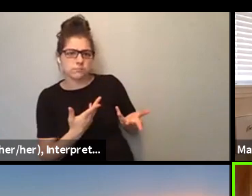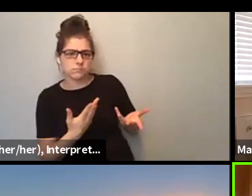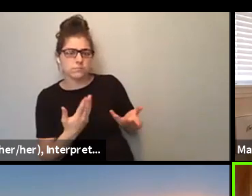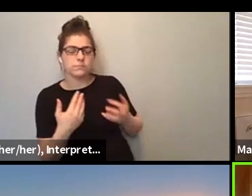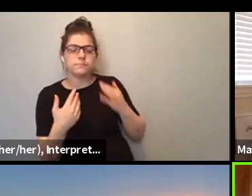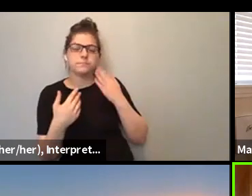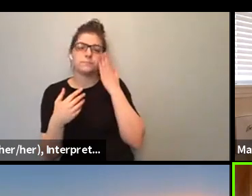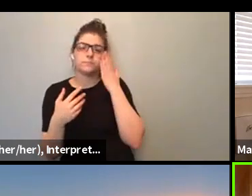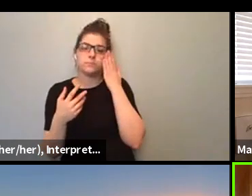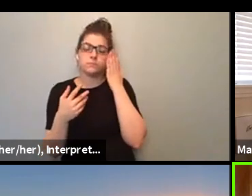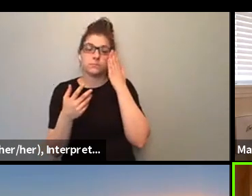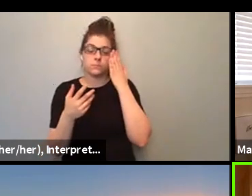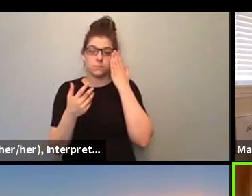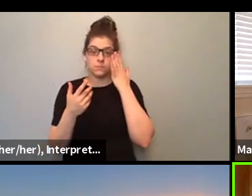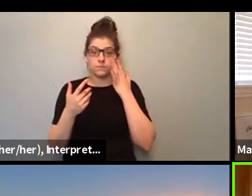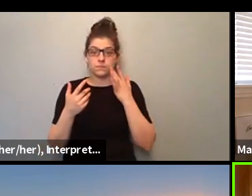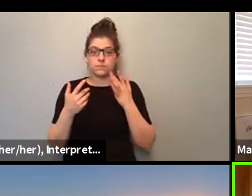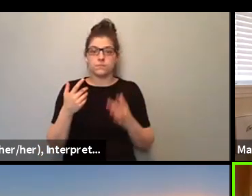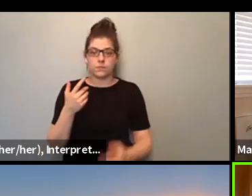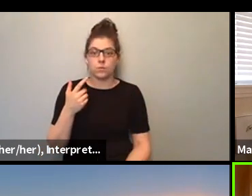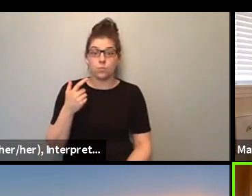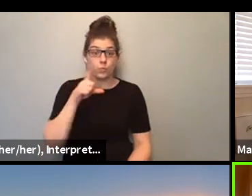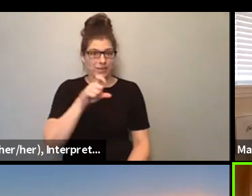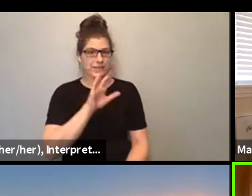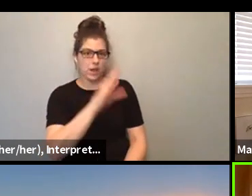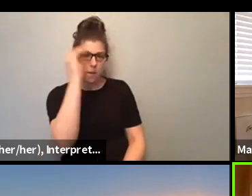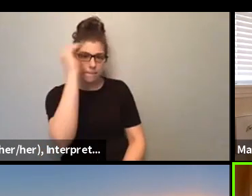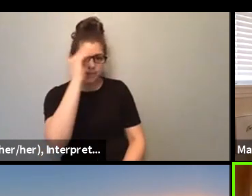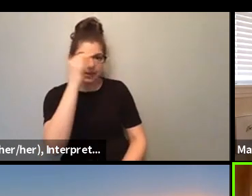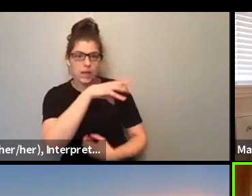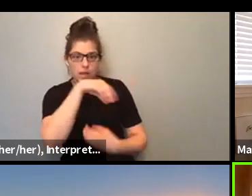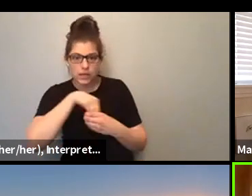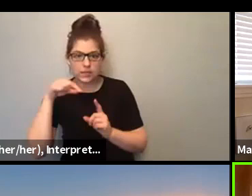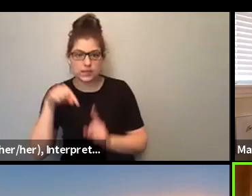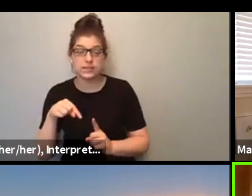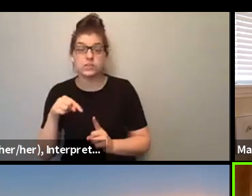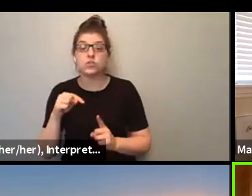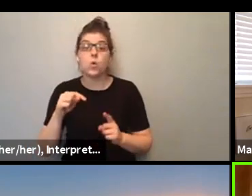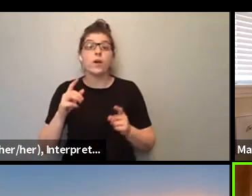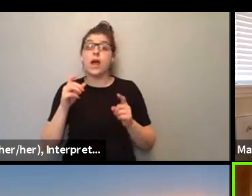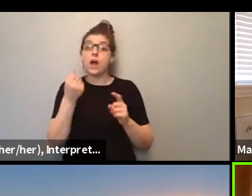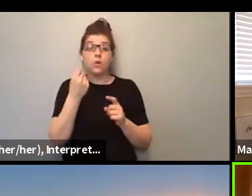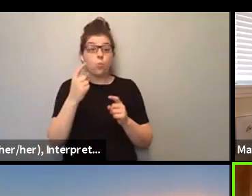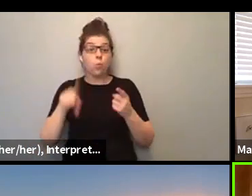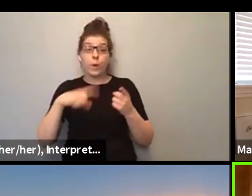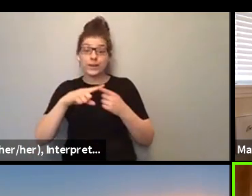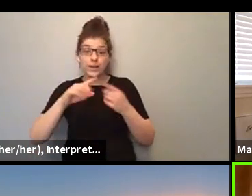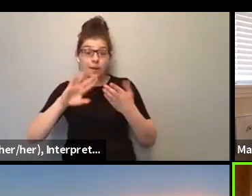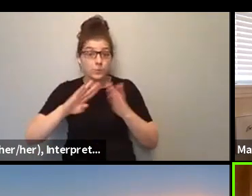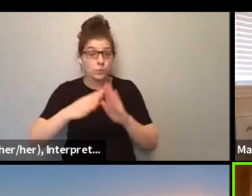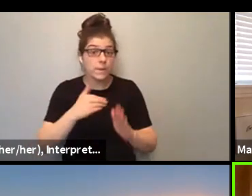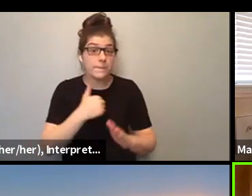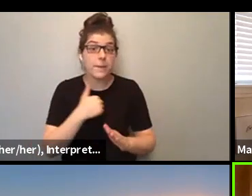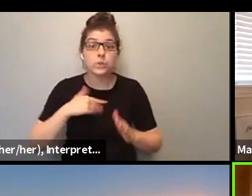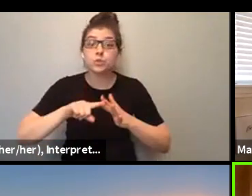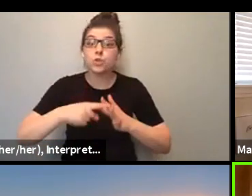when we break out and artists speak with community members, I stand back. And I say, artist,